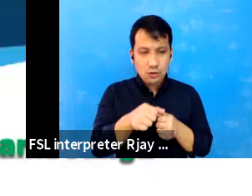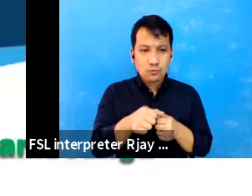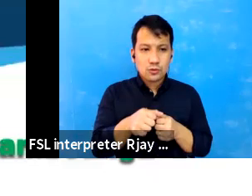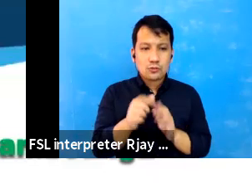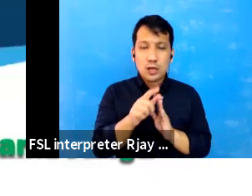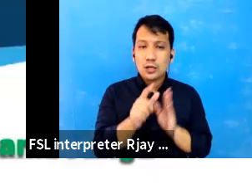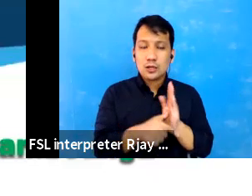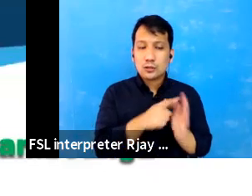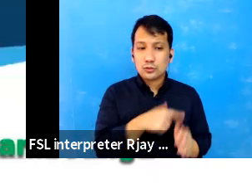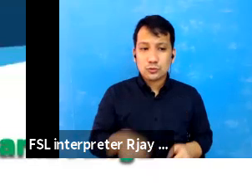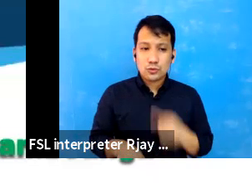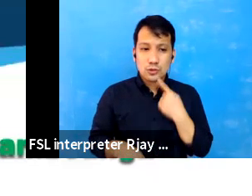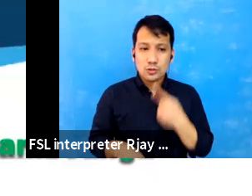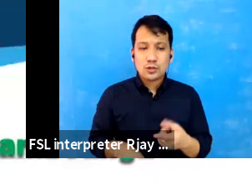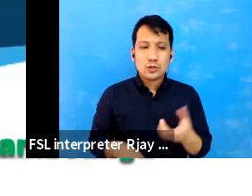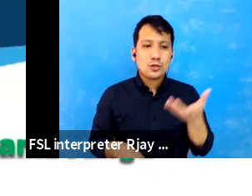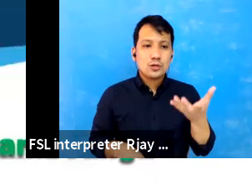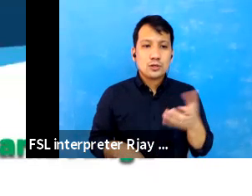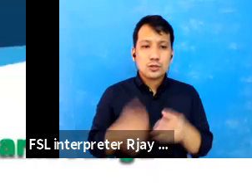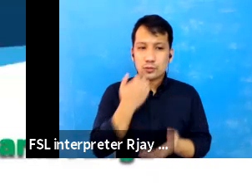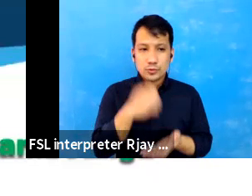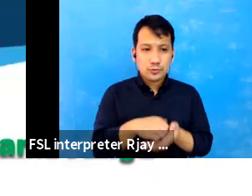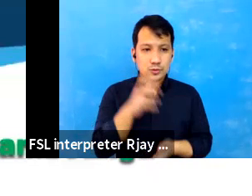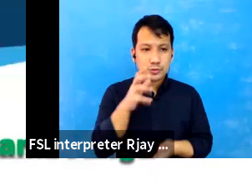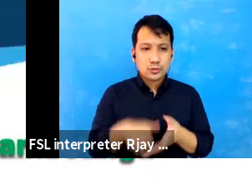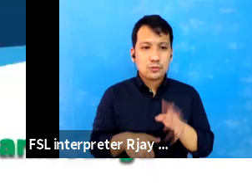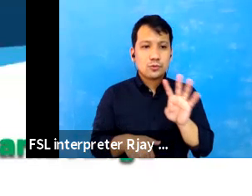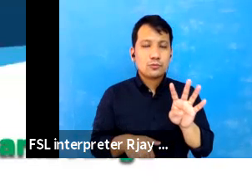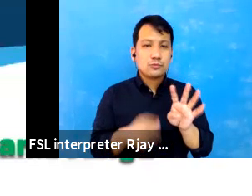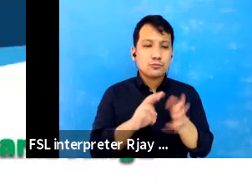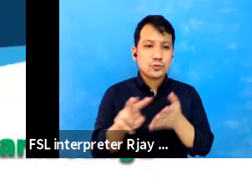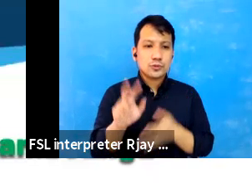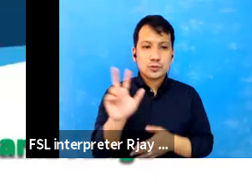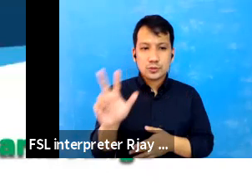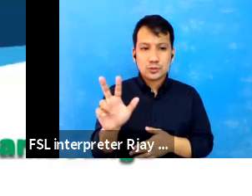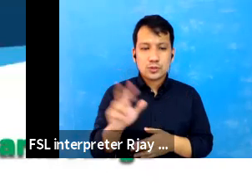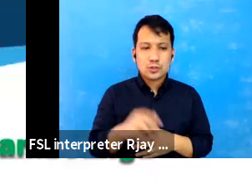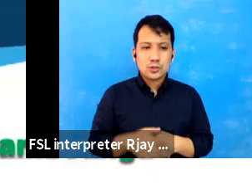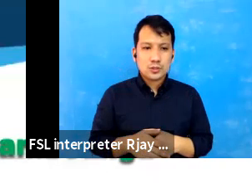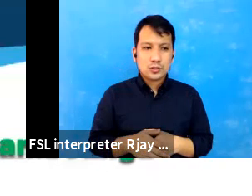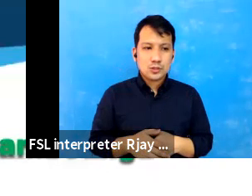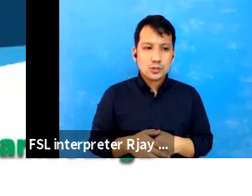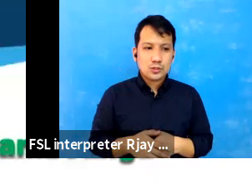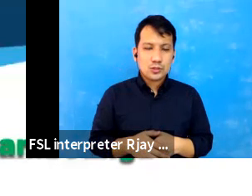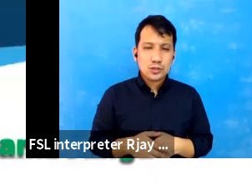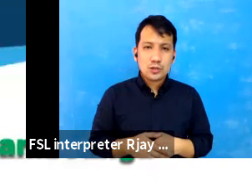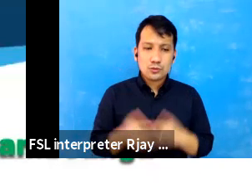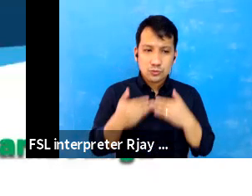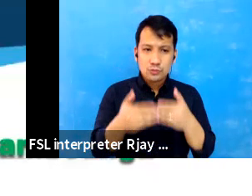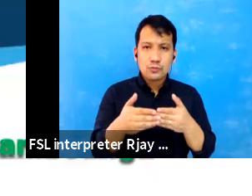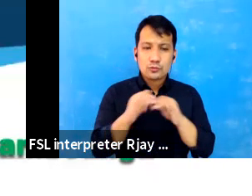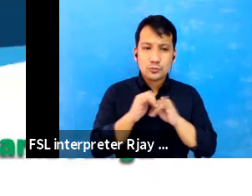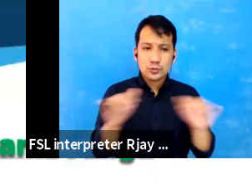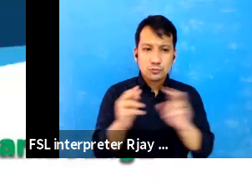Lord said in Ephesians chapter 4, verse 3, make every effort to keep the unity